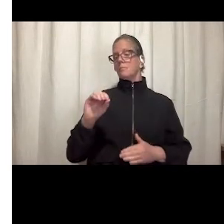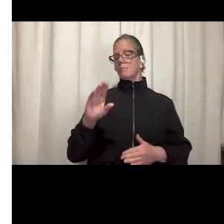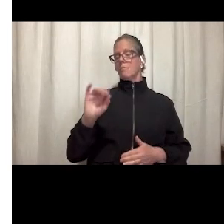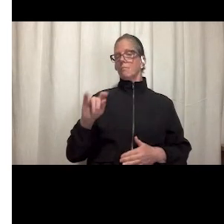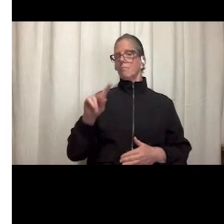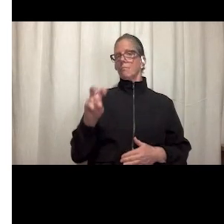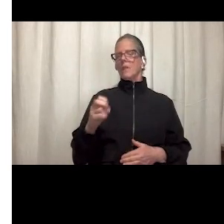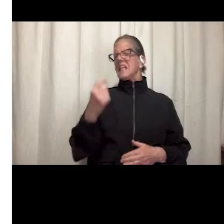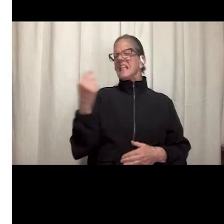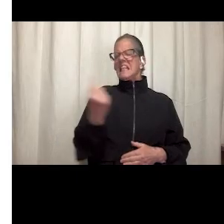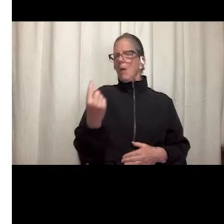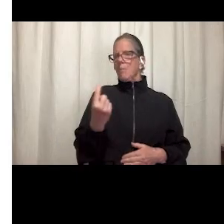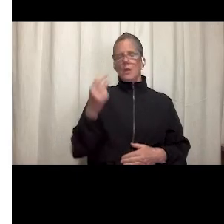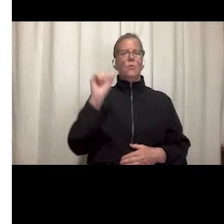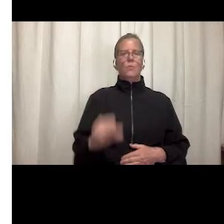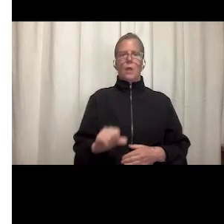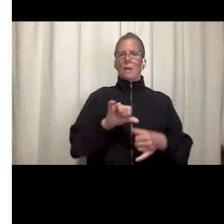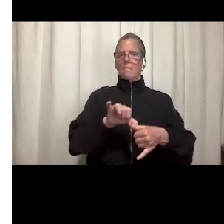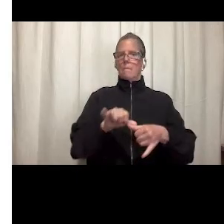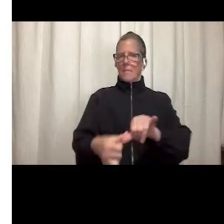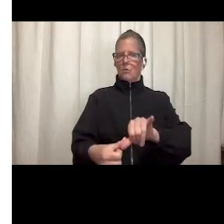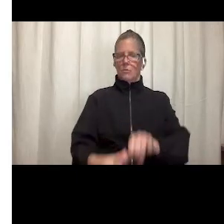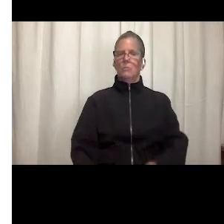measurable terms.